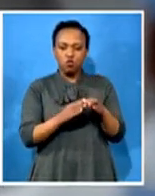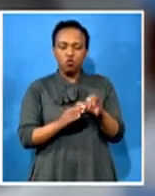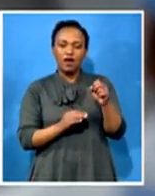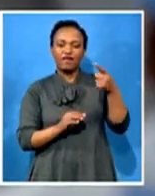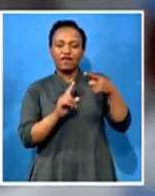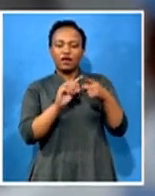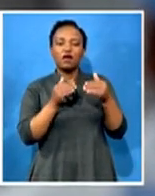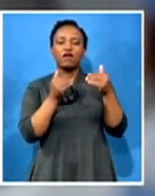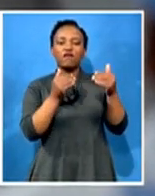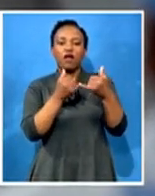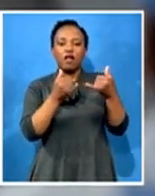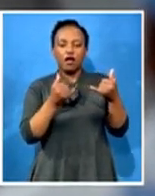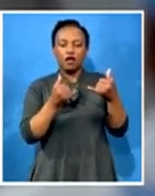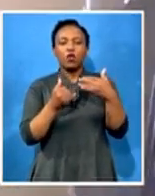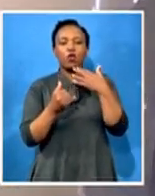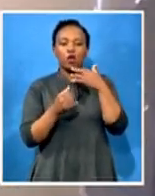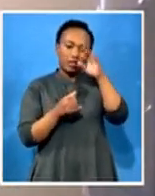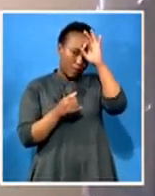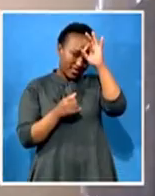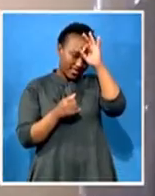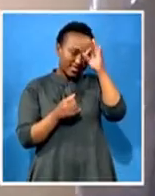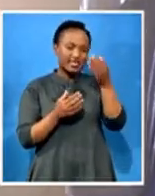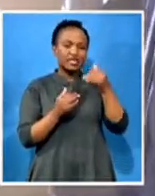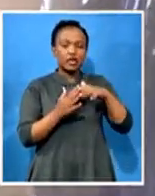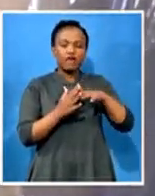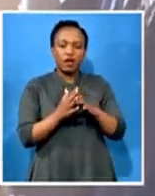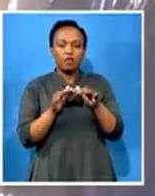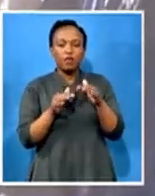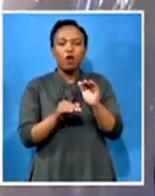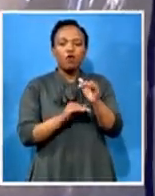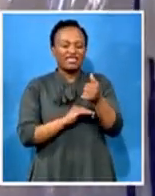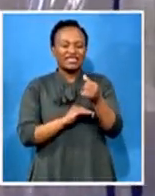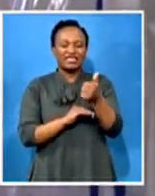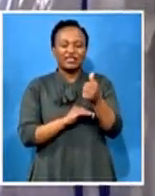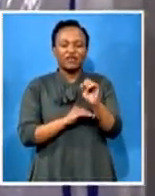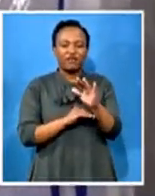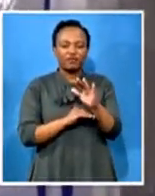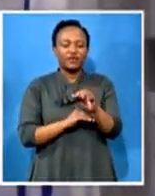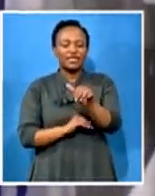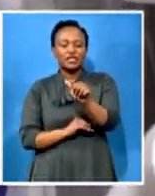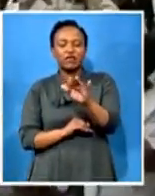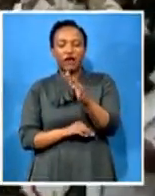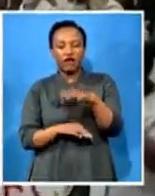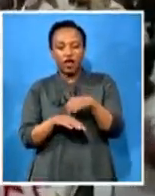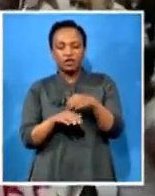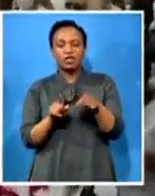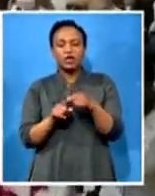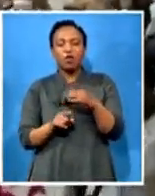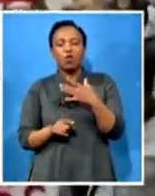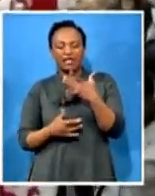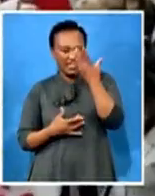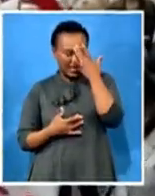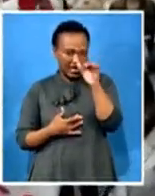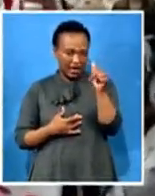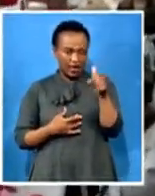police, vulnerable people over 65, and those at higher risk due to illness, and those in higher transmission settings such as